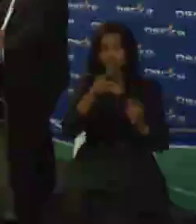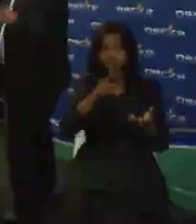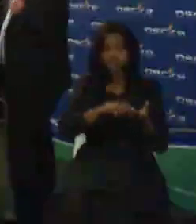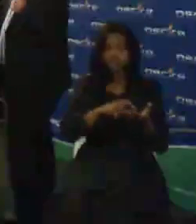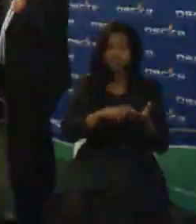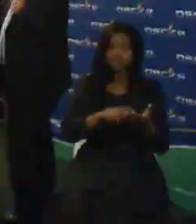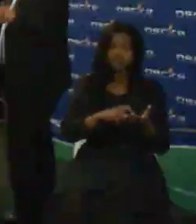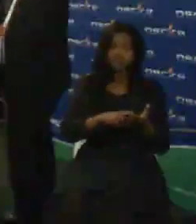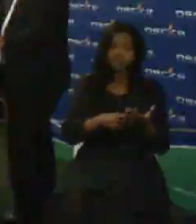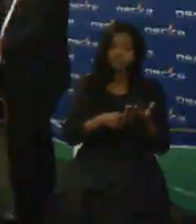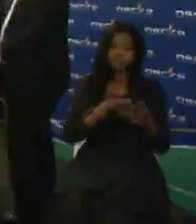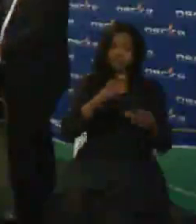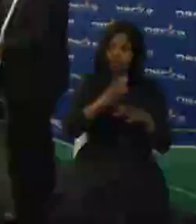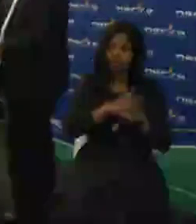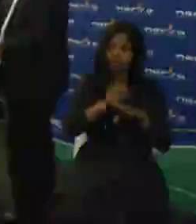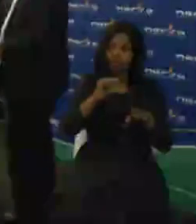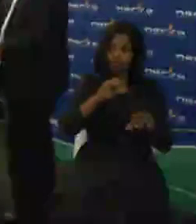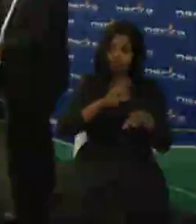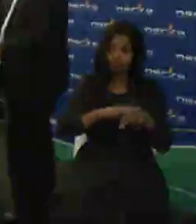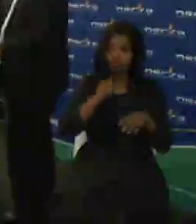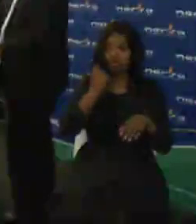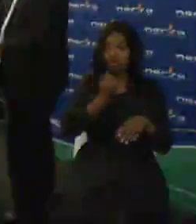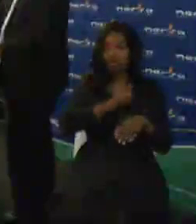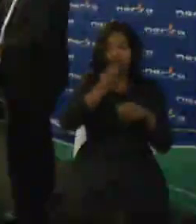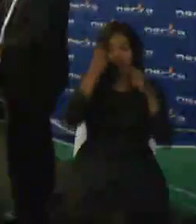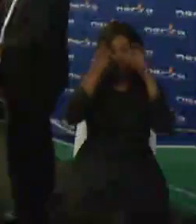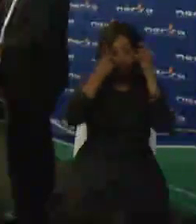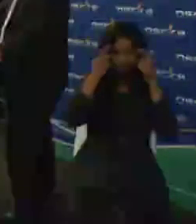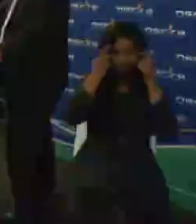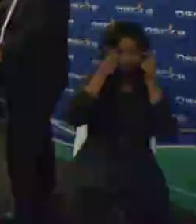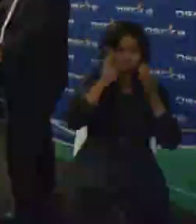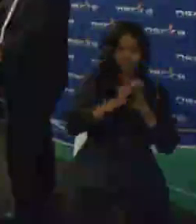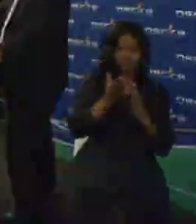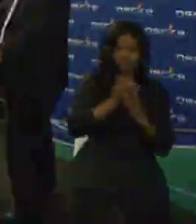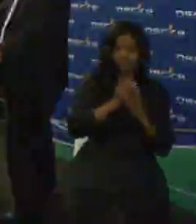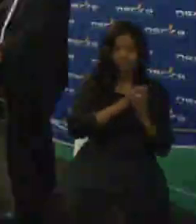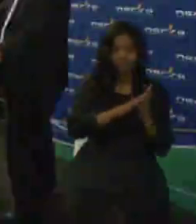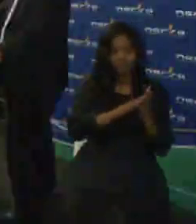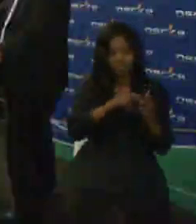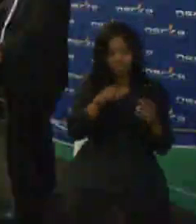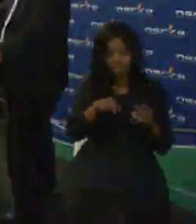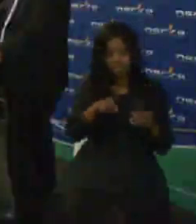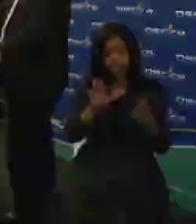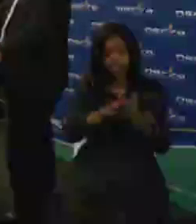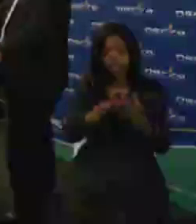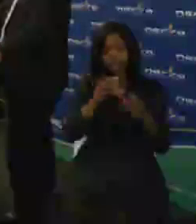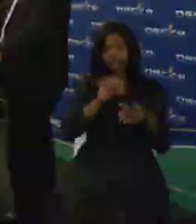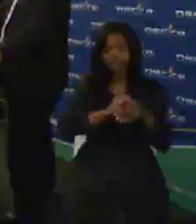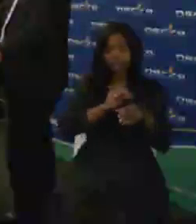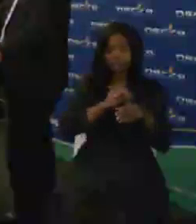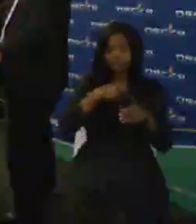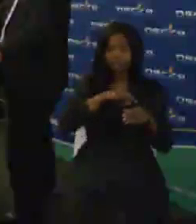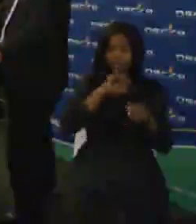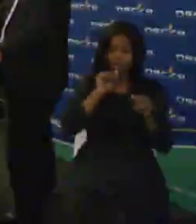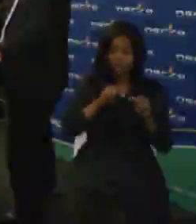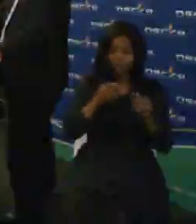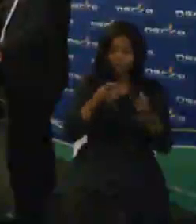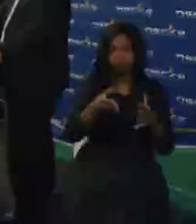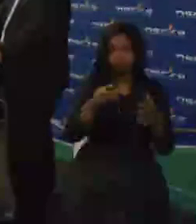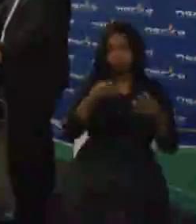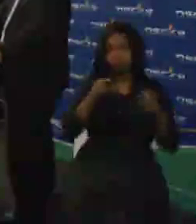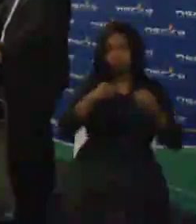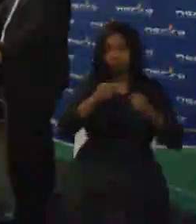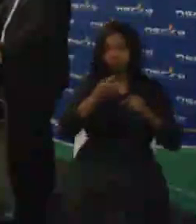demand based on our assumptions. Chair, and within this and the conditions, there are agreements and contracts